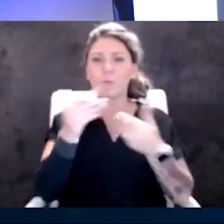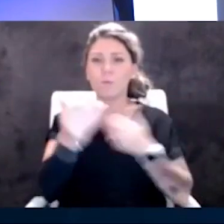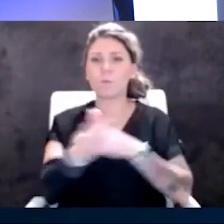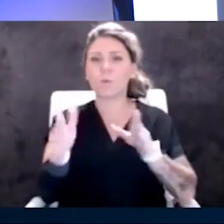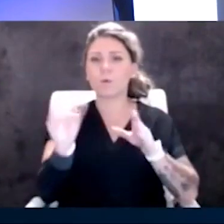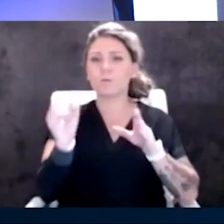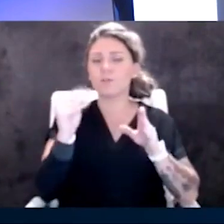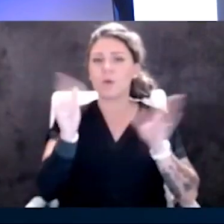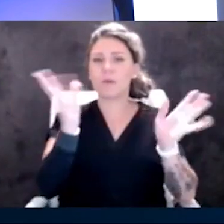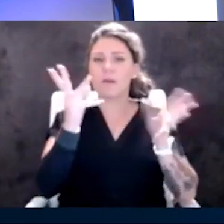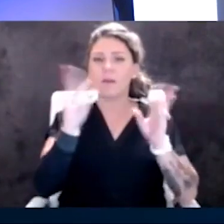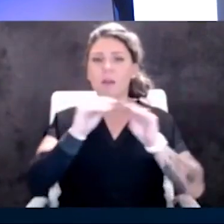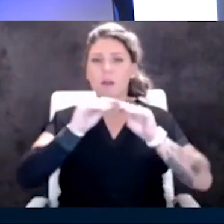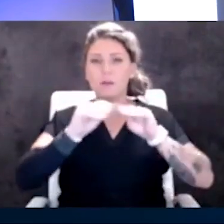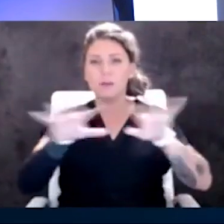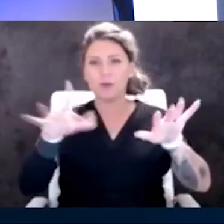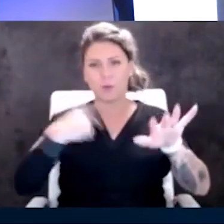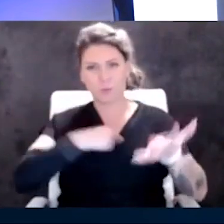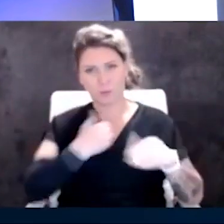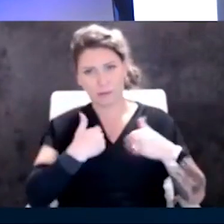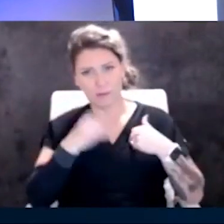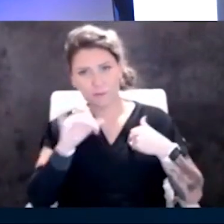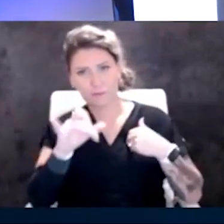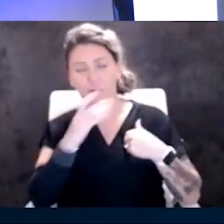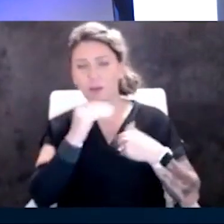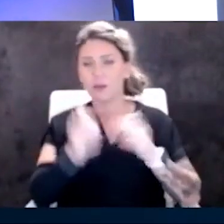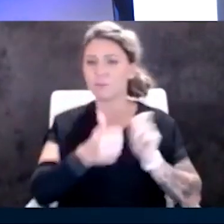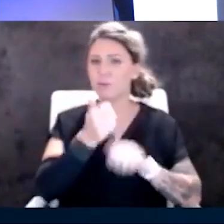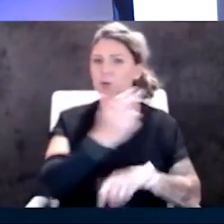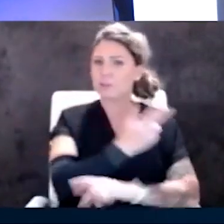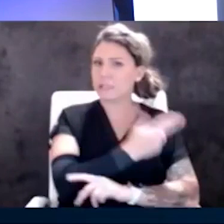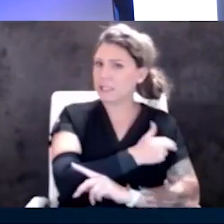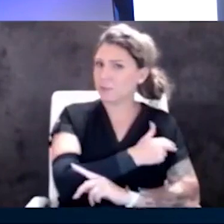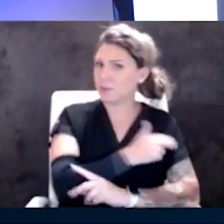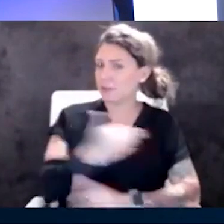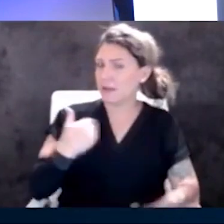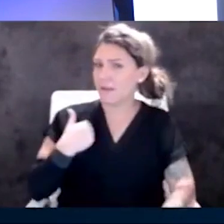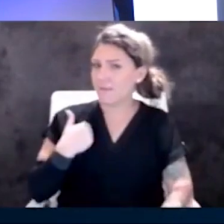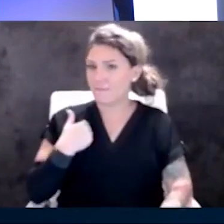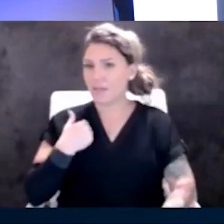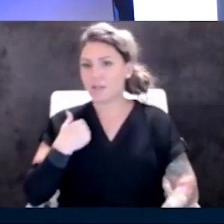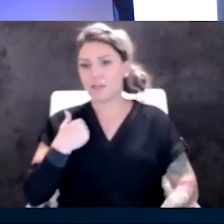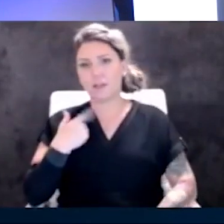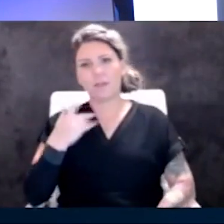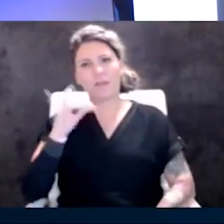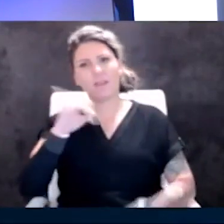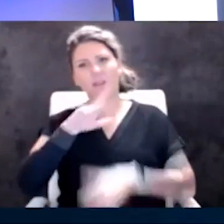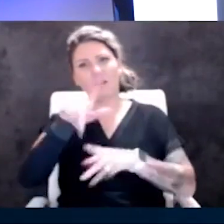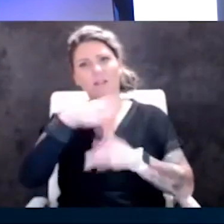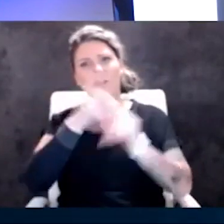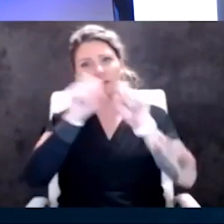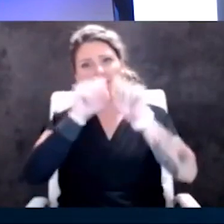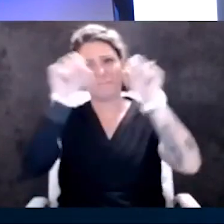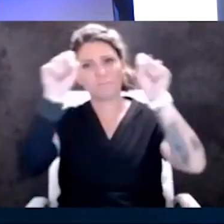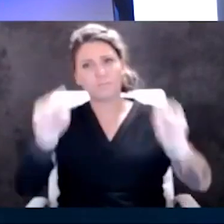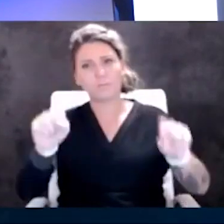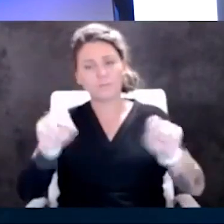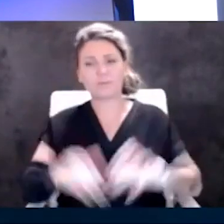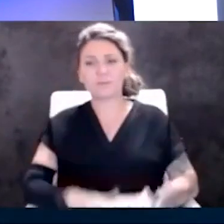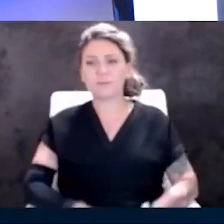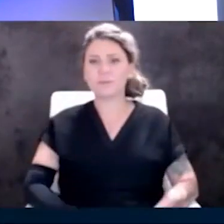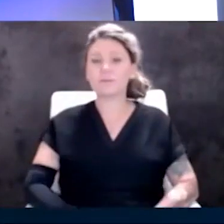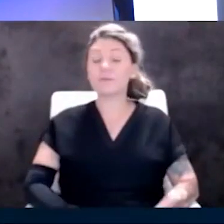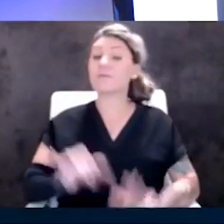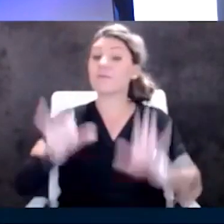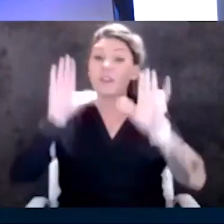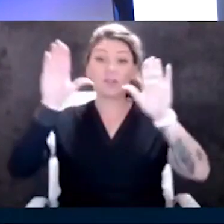rooms. Do we have those, and do most hospitals have those systems in place? Yeah, that's a great question. I can tell you